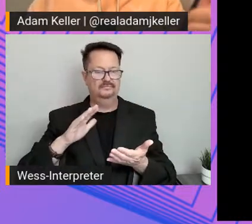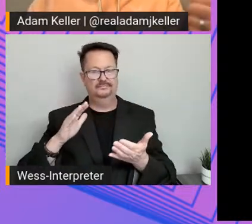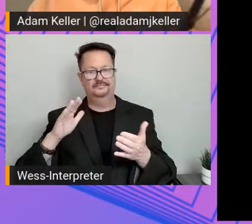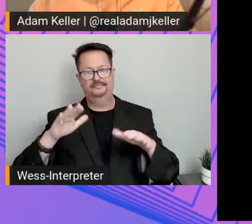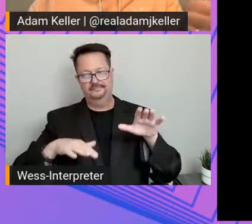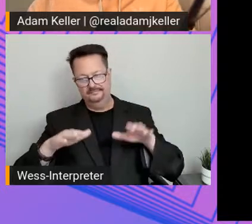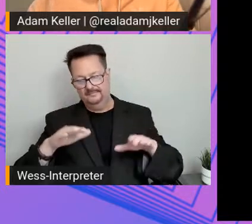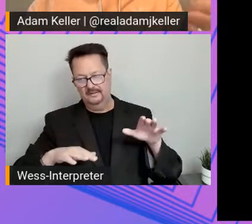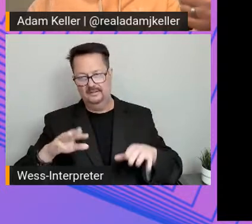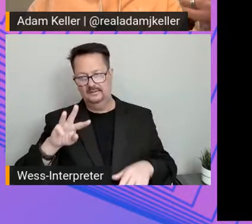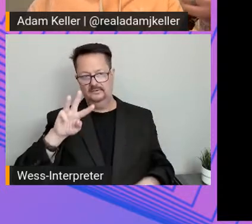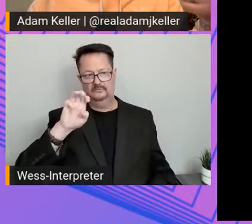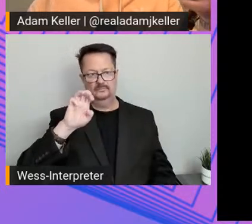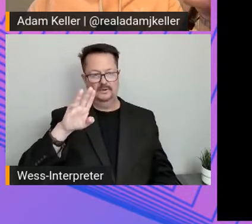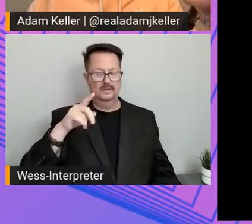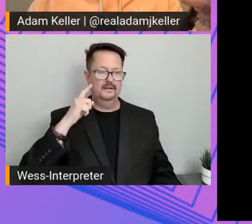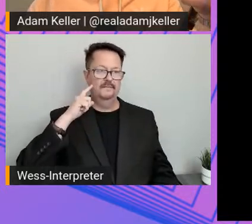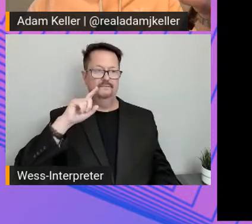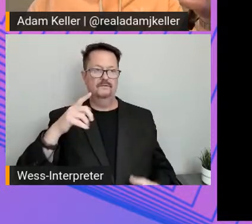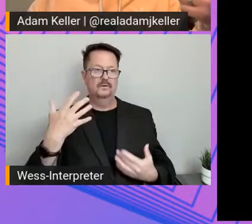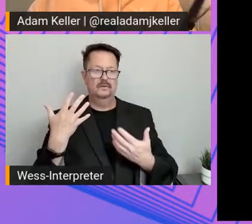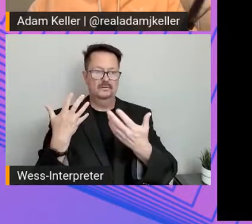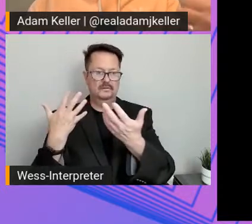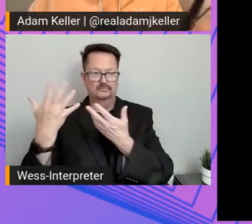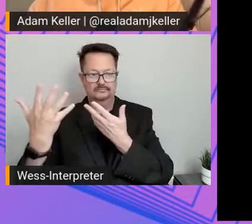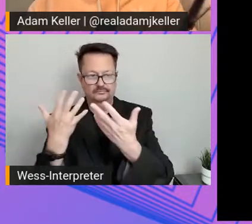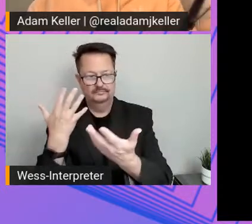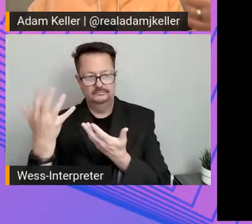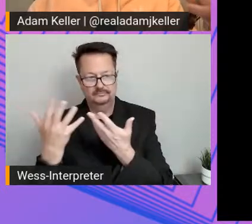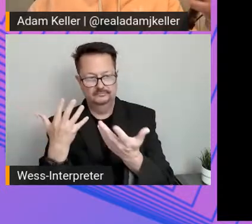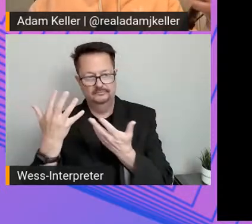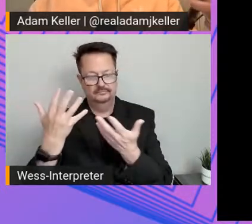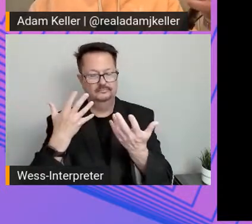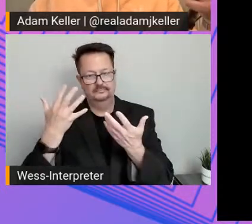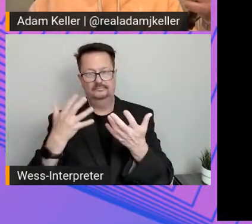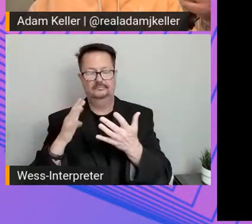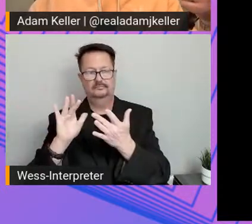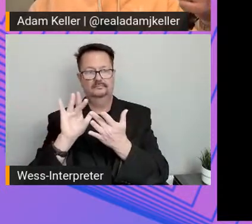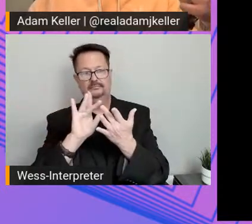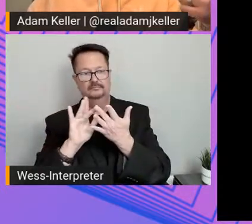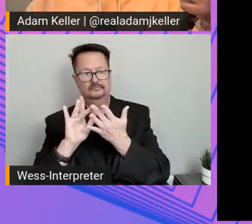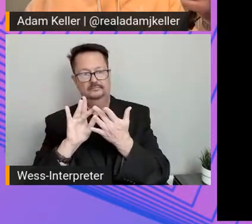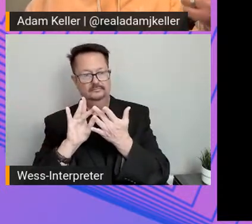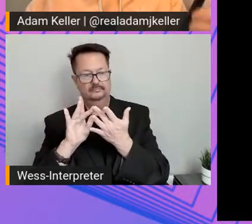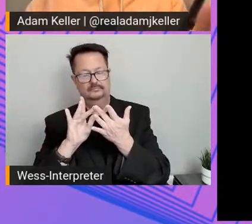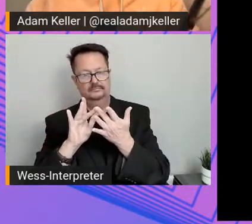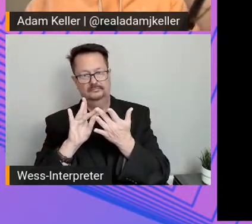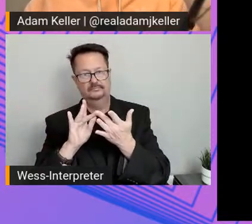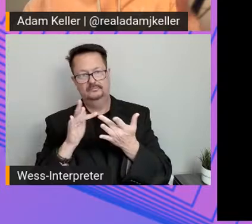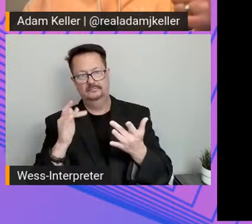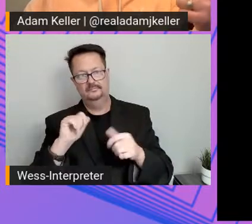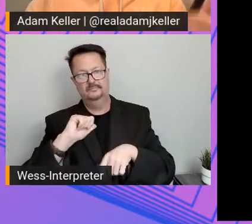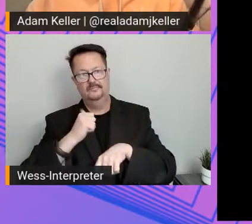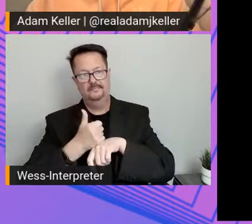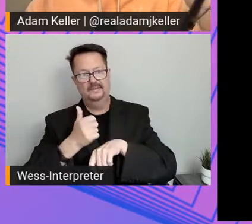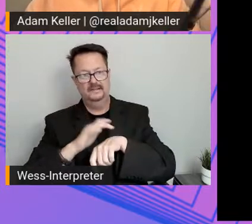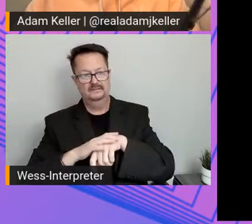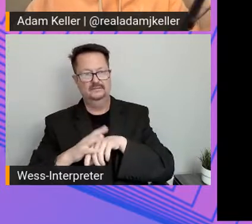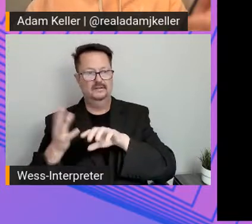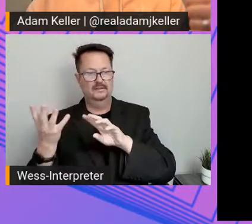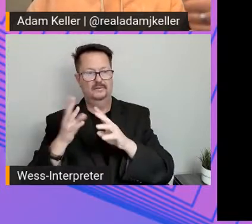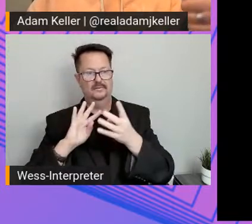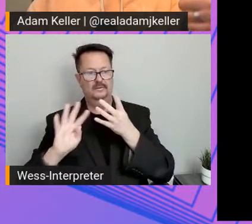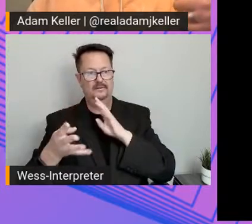that are going to serve traffic, from a load balancer, based on a certain path, whatever that